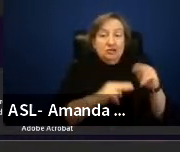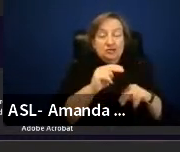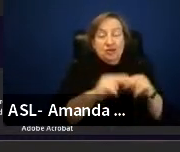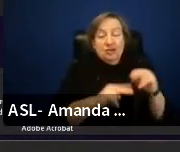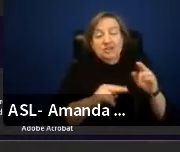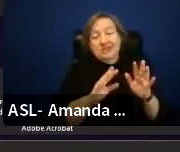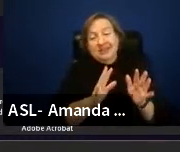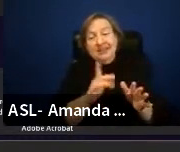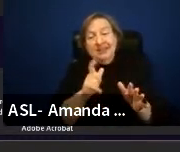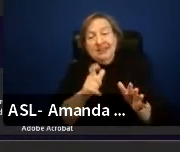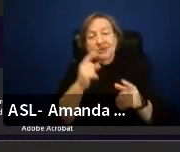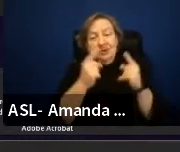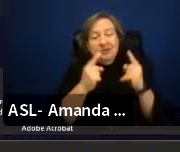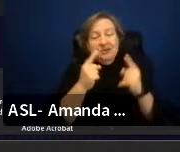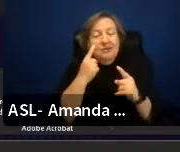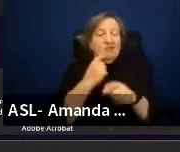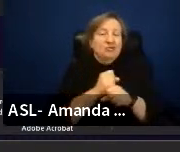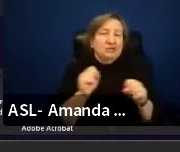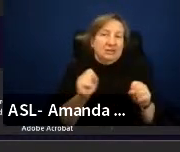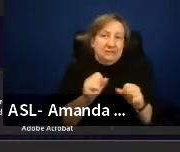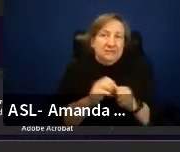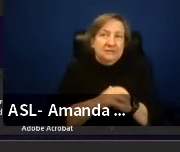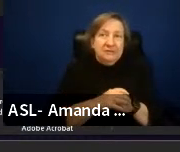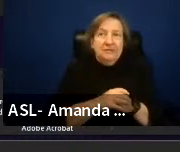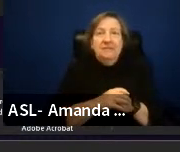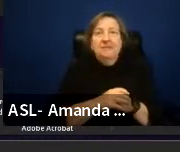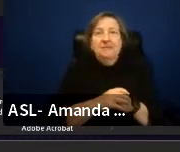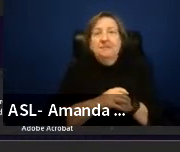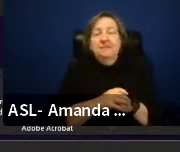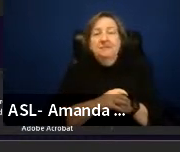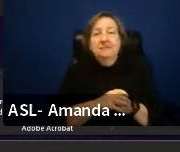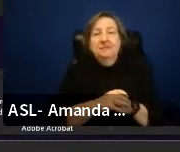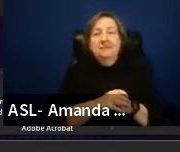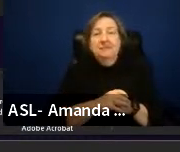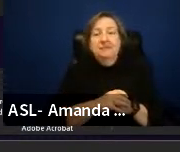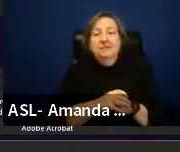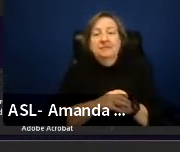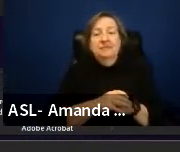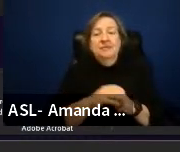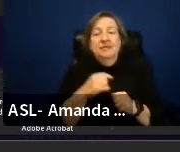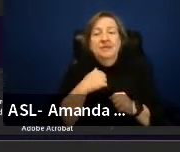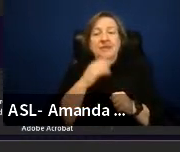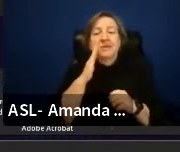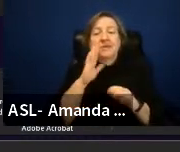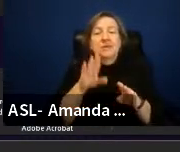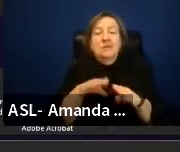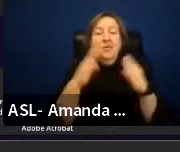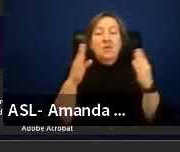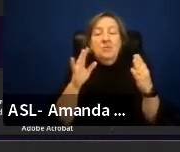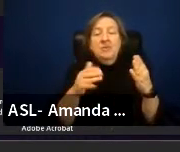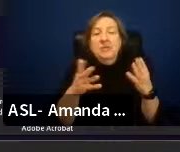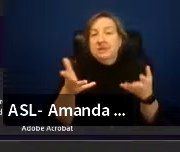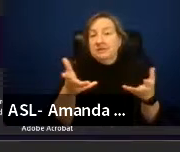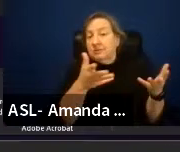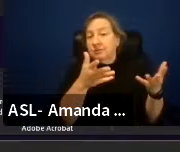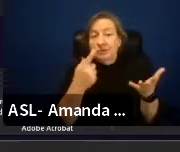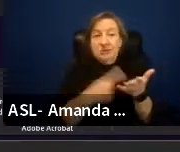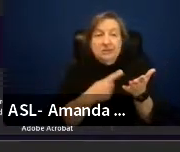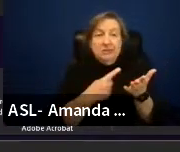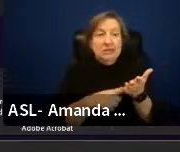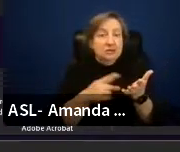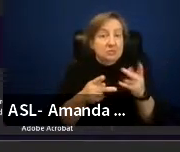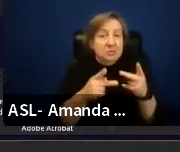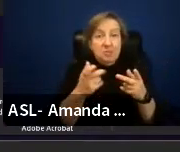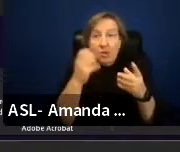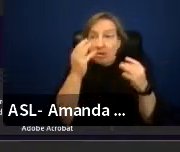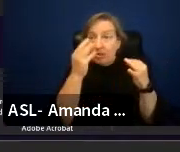be some considerations for that. But yeah, I will open this up to discussion if folks have any